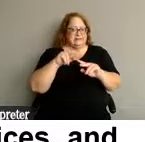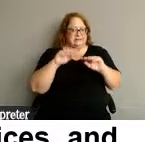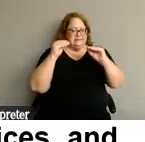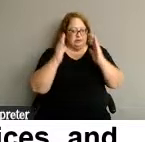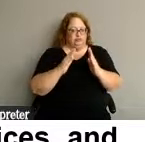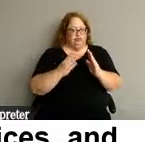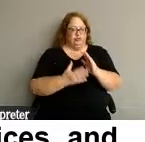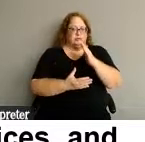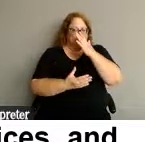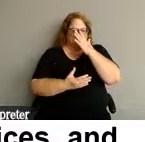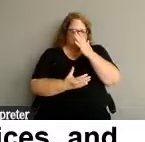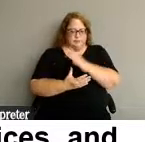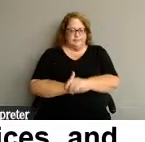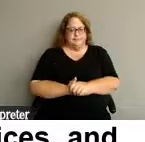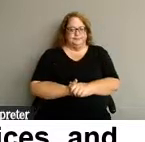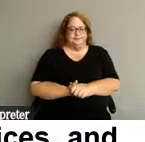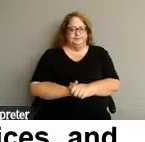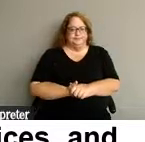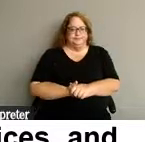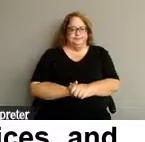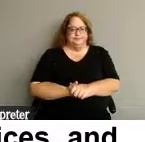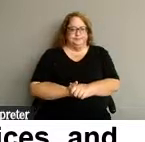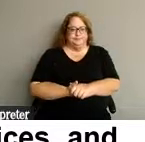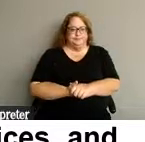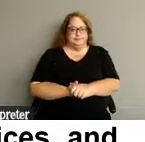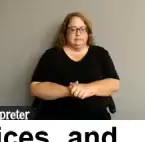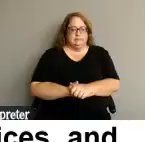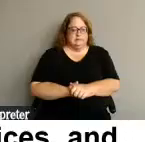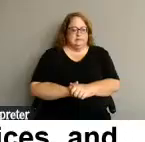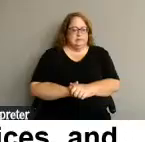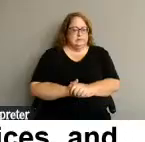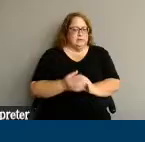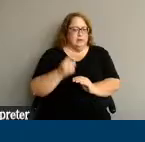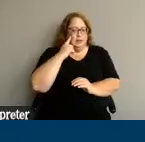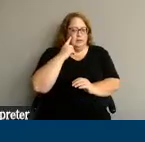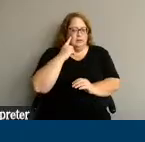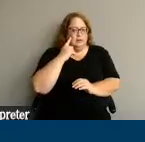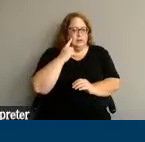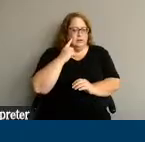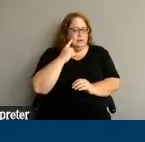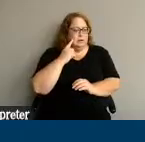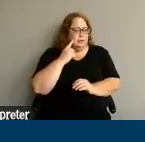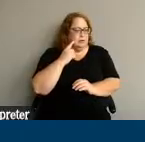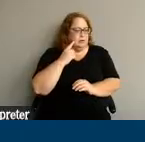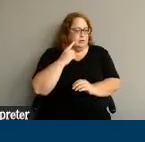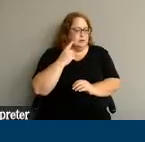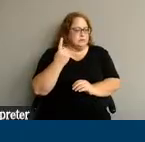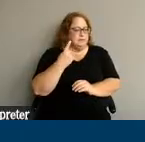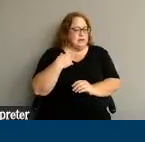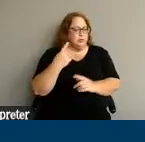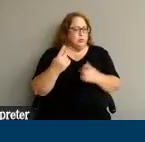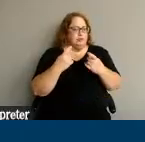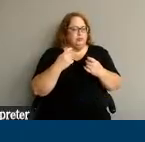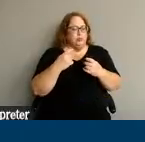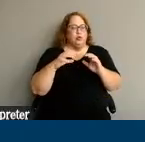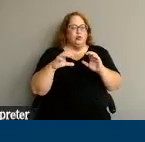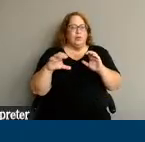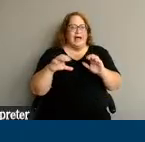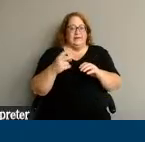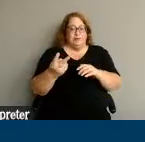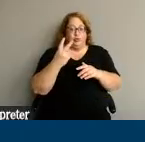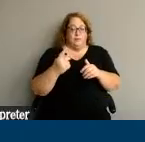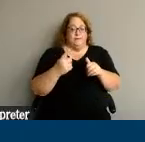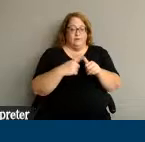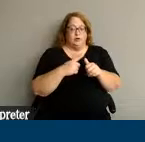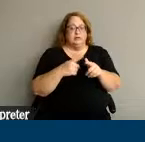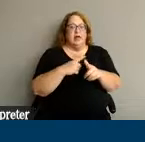staff. Okay? I think we might be getting, like somebody has a question. We want to get through activity 2 real